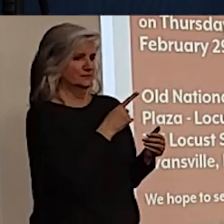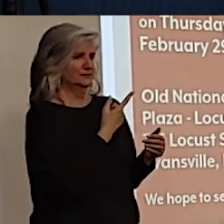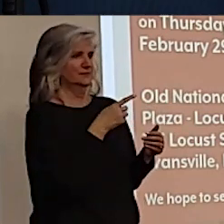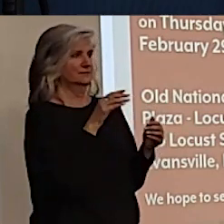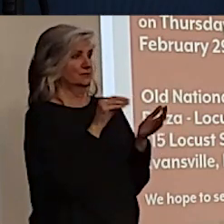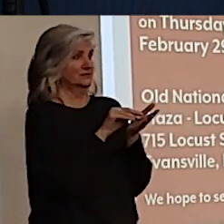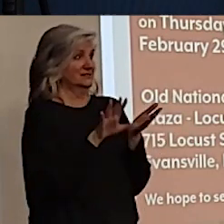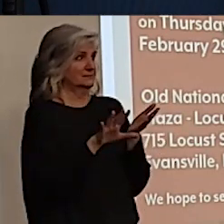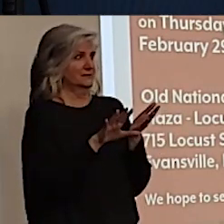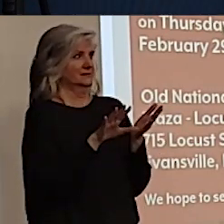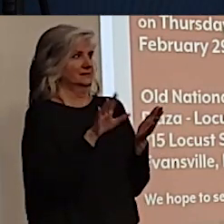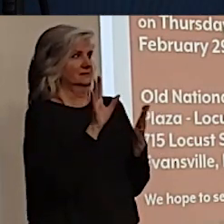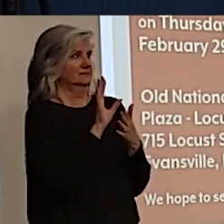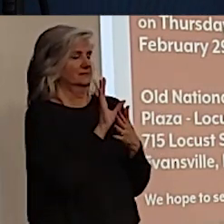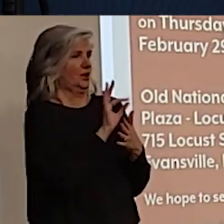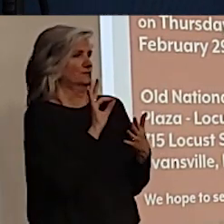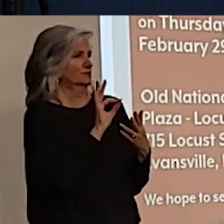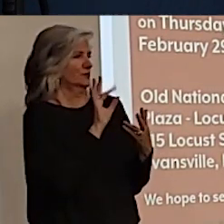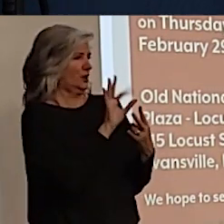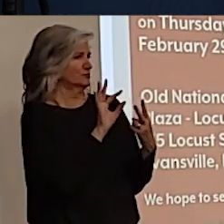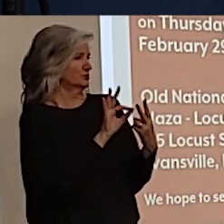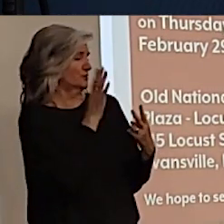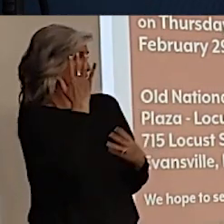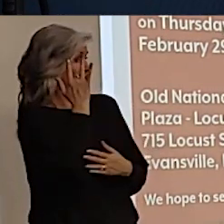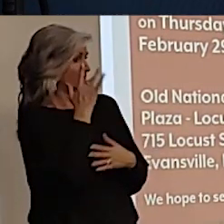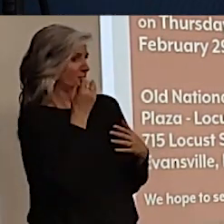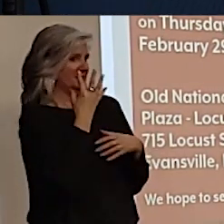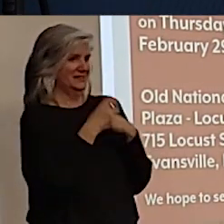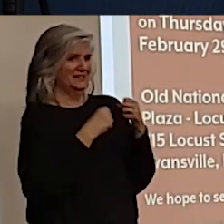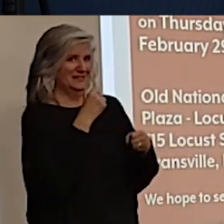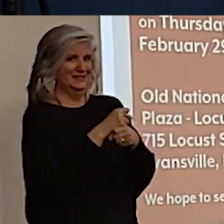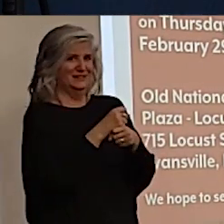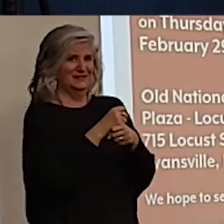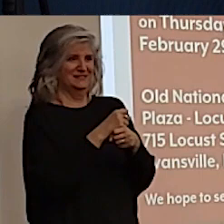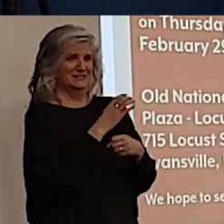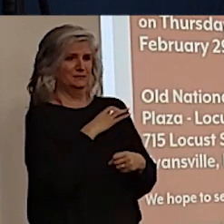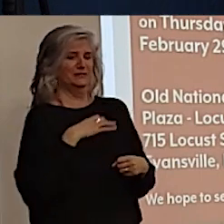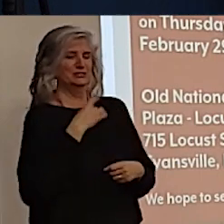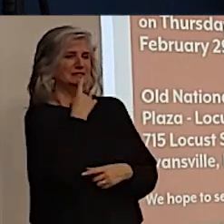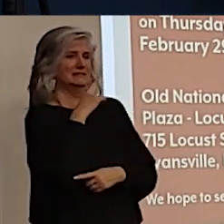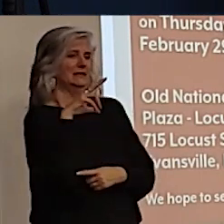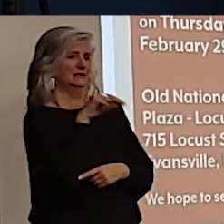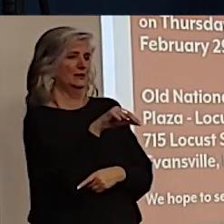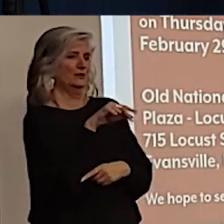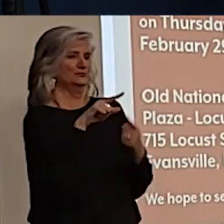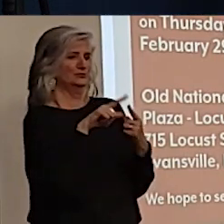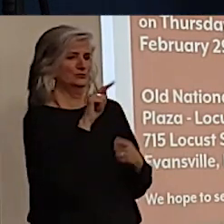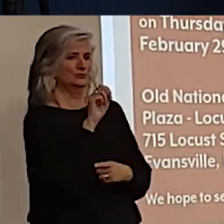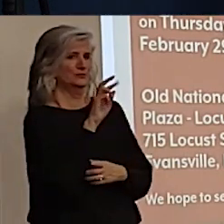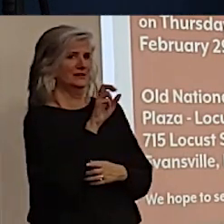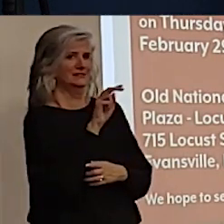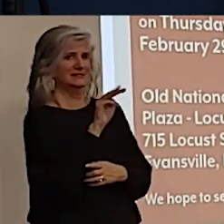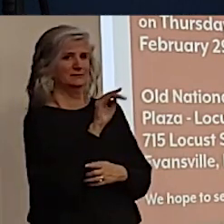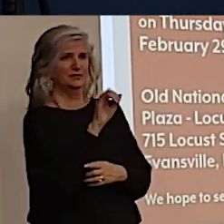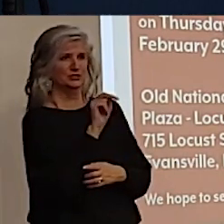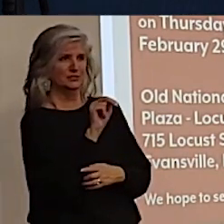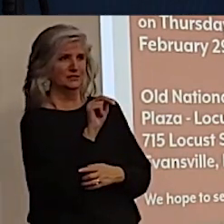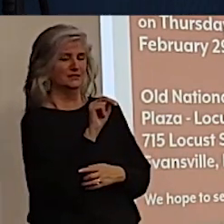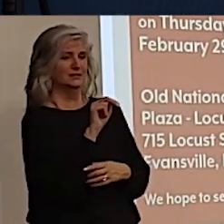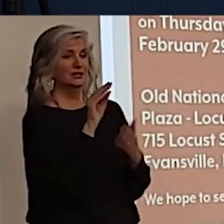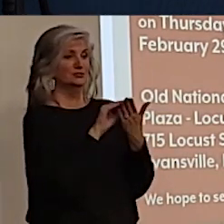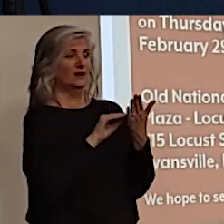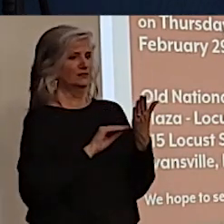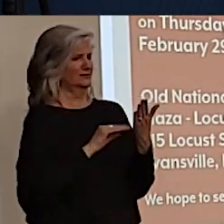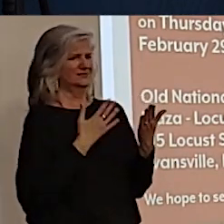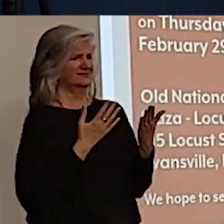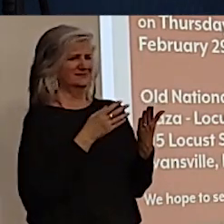option. So why for years, as I mentioned, did the Utility Commission say no to transmission trackers? Because it's inappropriate. It's